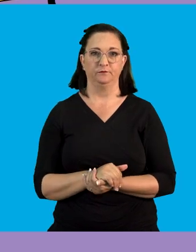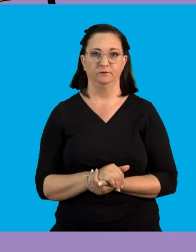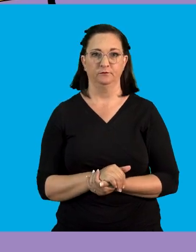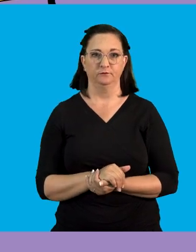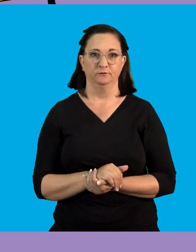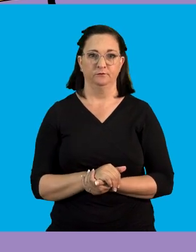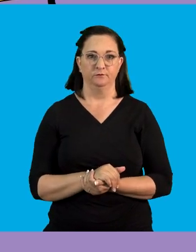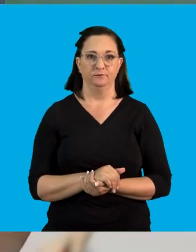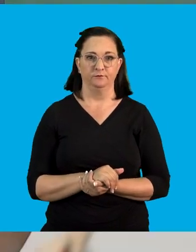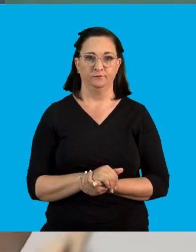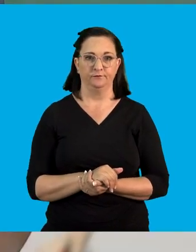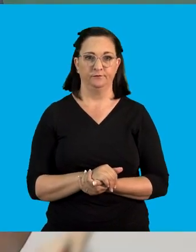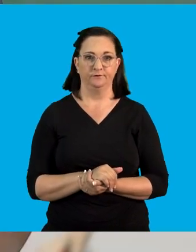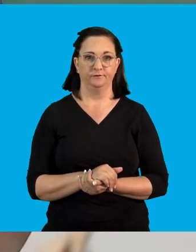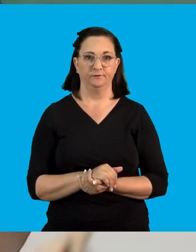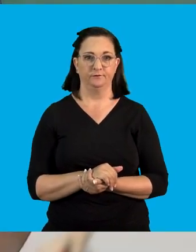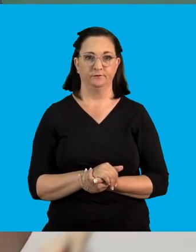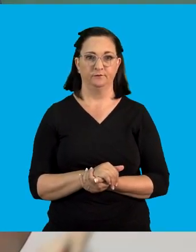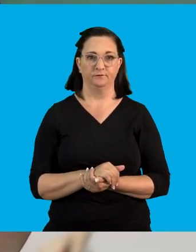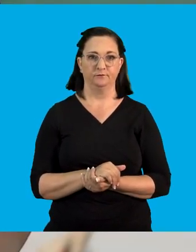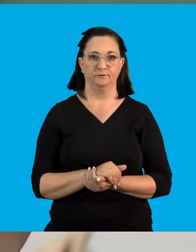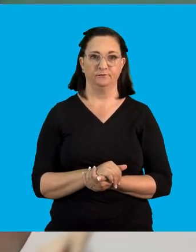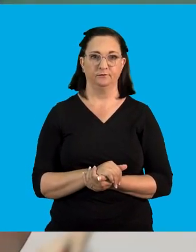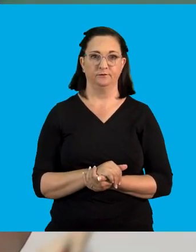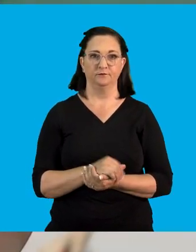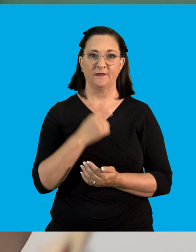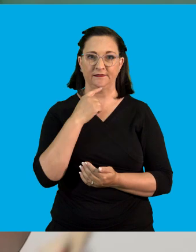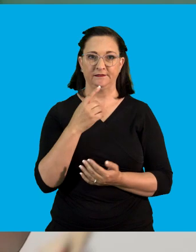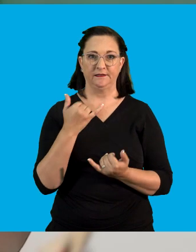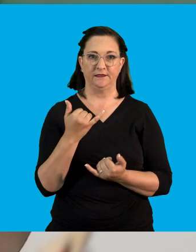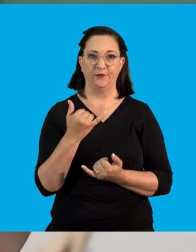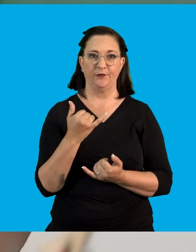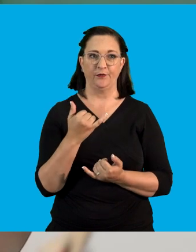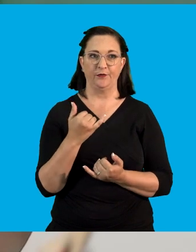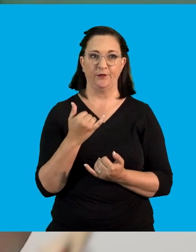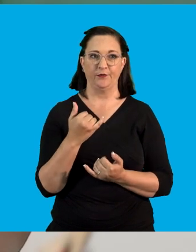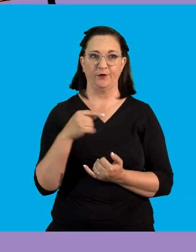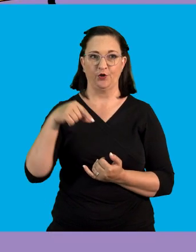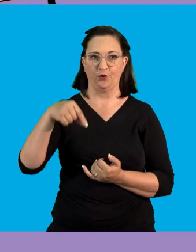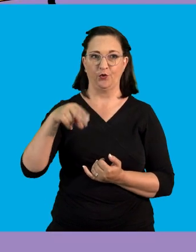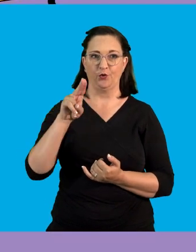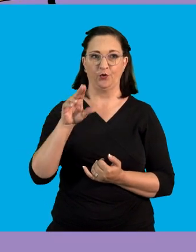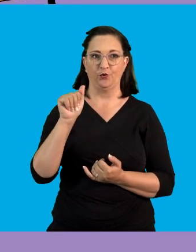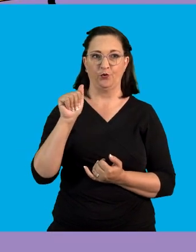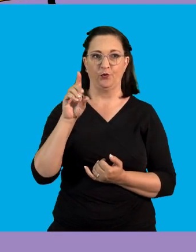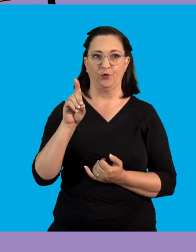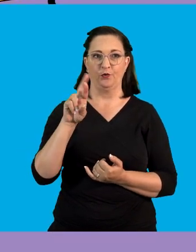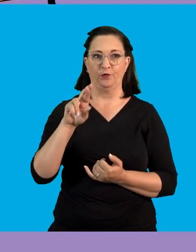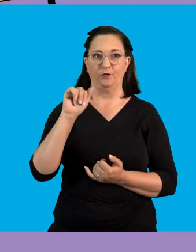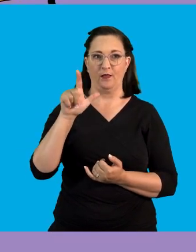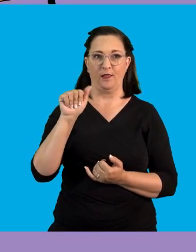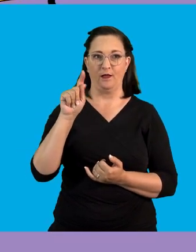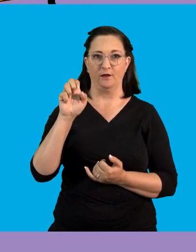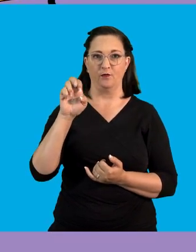draw our conclusion or calculate whatever they want us to calculate. So in this case, they say, name the quadrilateral and give reasons for